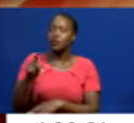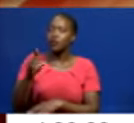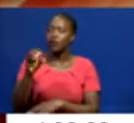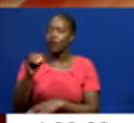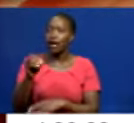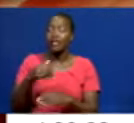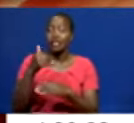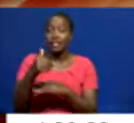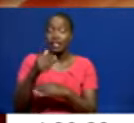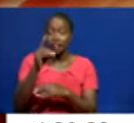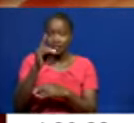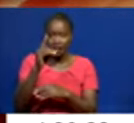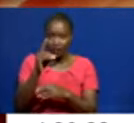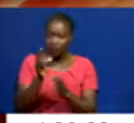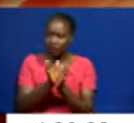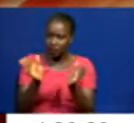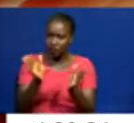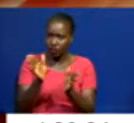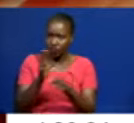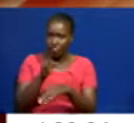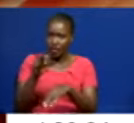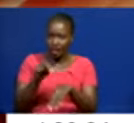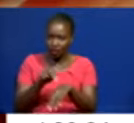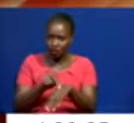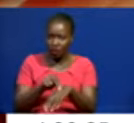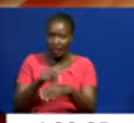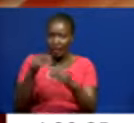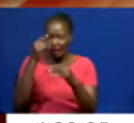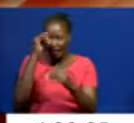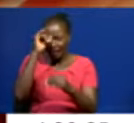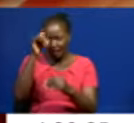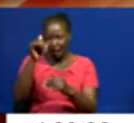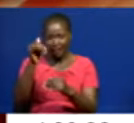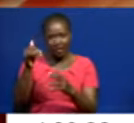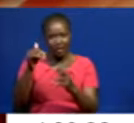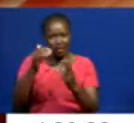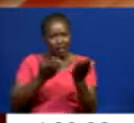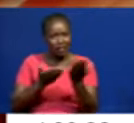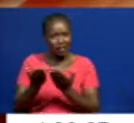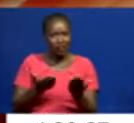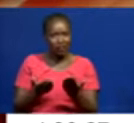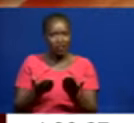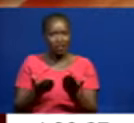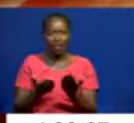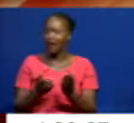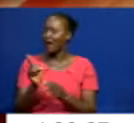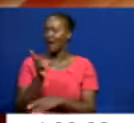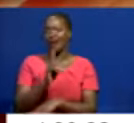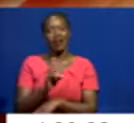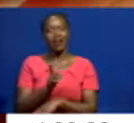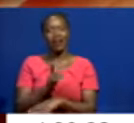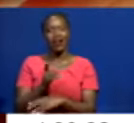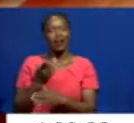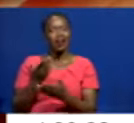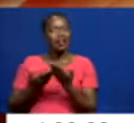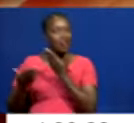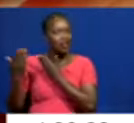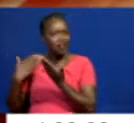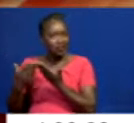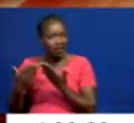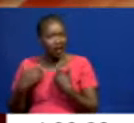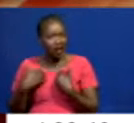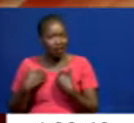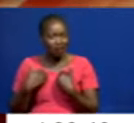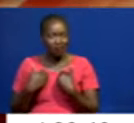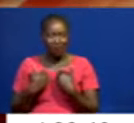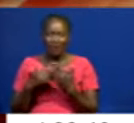Director General of the National Intelligence Service. The alliance has cited a compromised track record and failure of Haji to fulfill